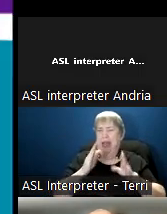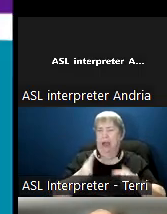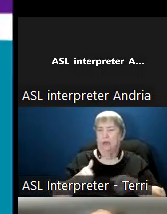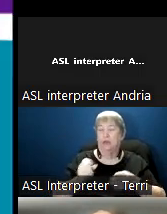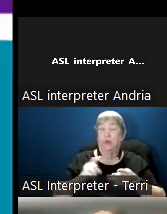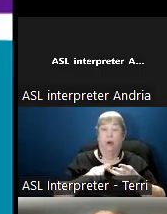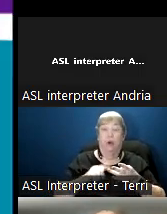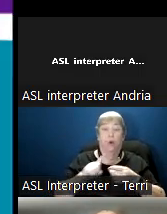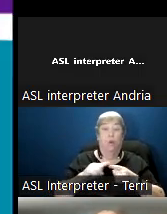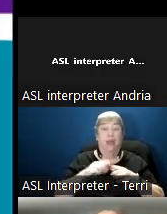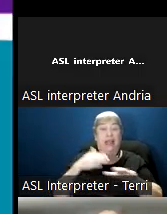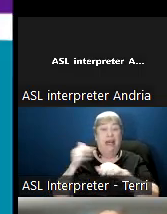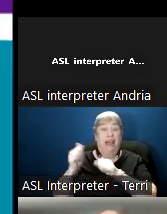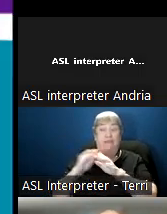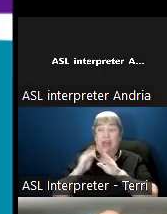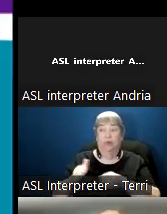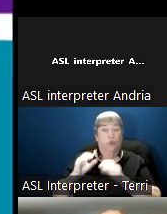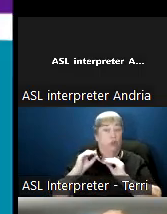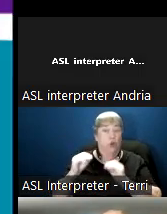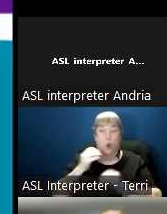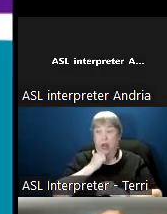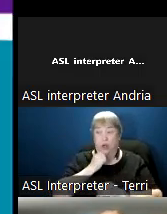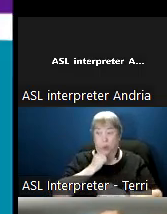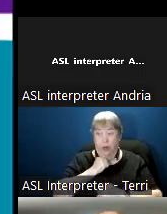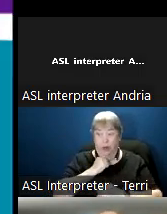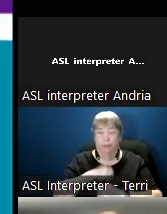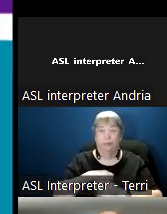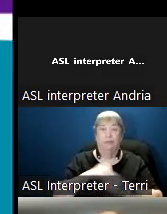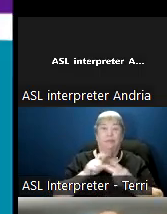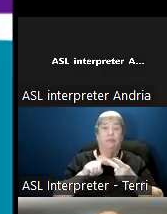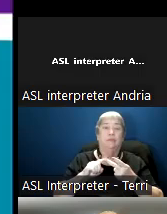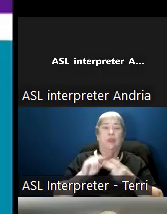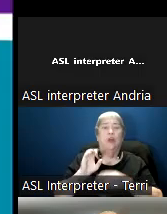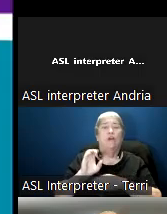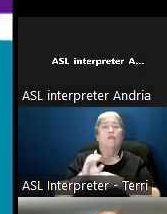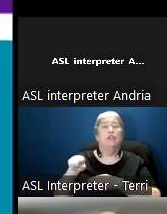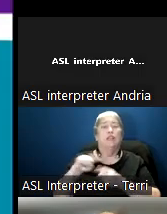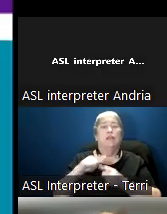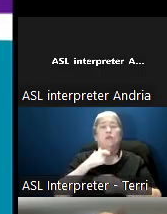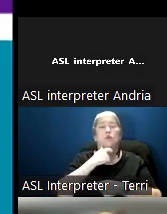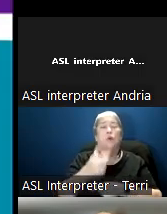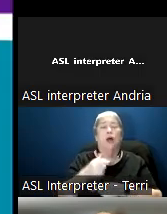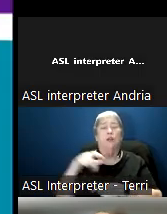leave the house, things like that. Forcing them to view pornography, right?